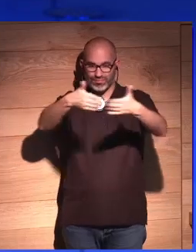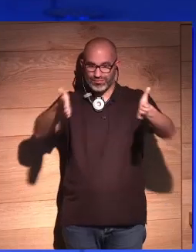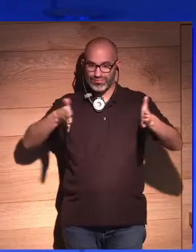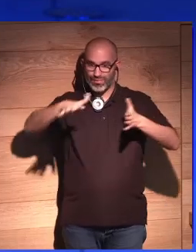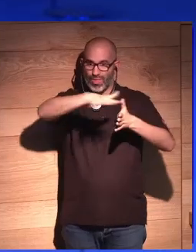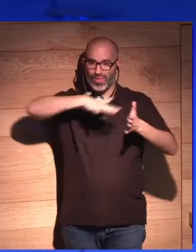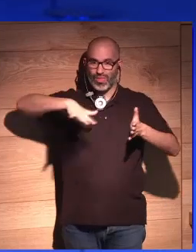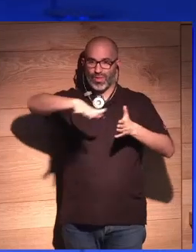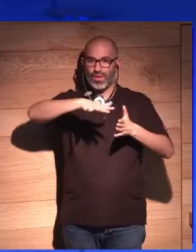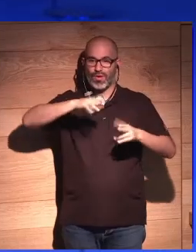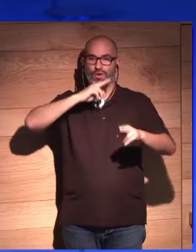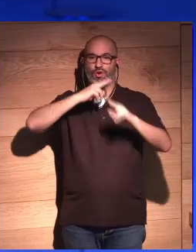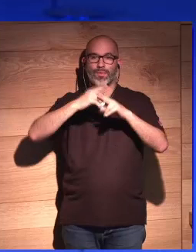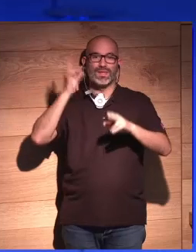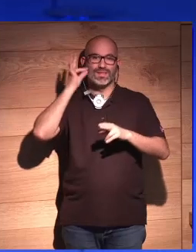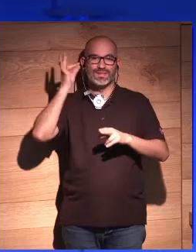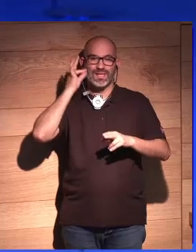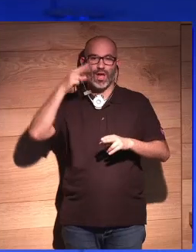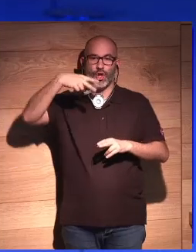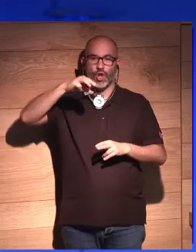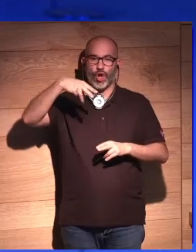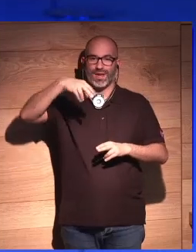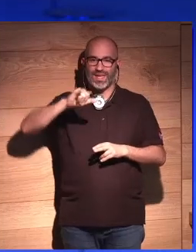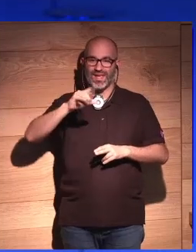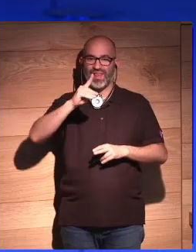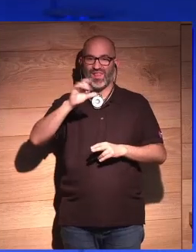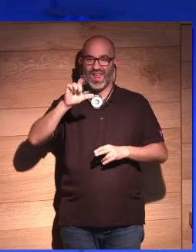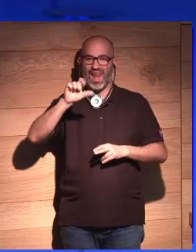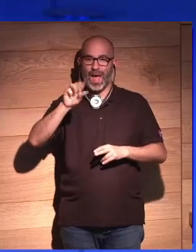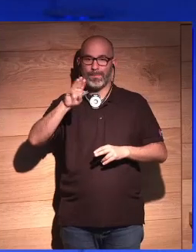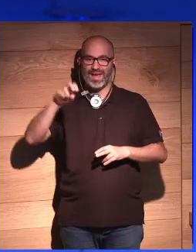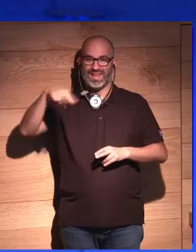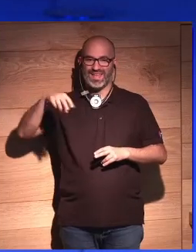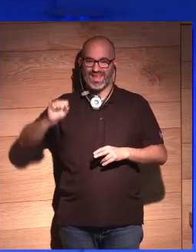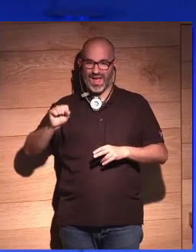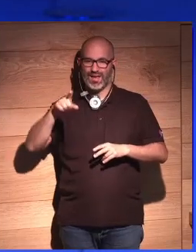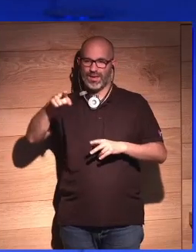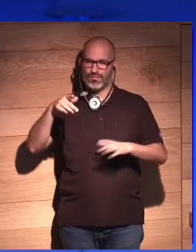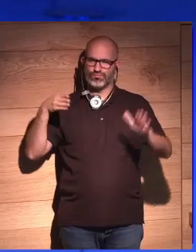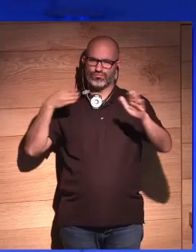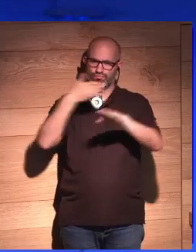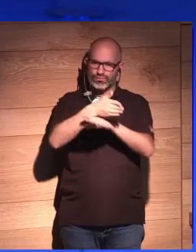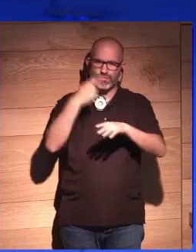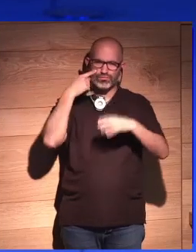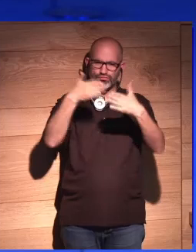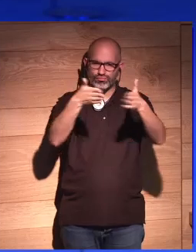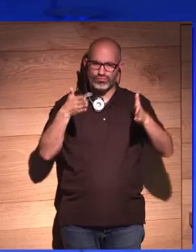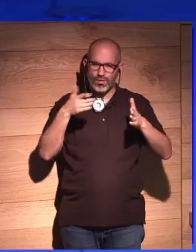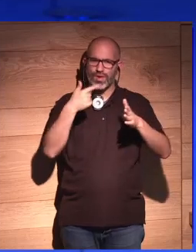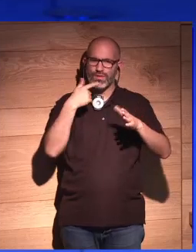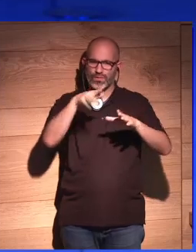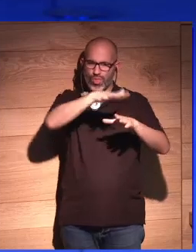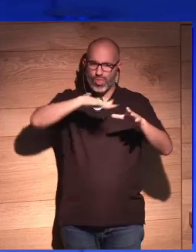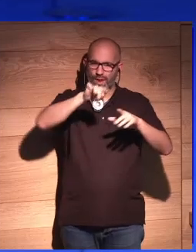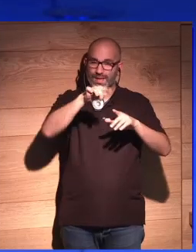of that prison. So she called me and said, "Shari, you gotta come to my studio. I want to show you something." I